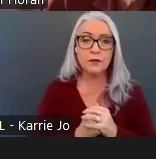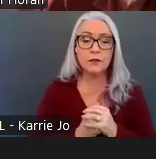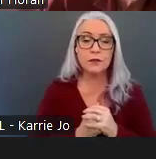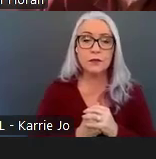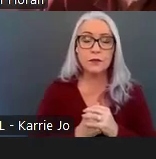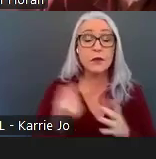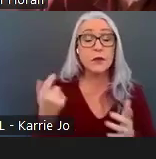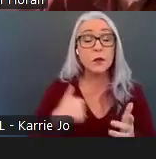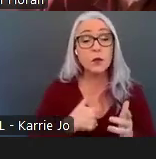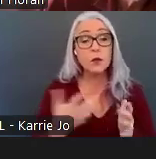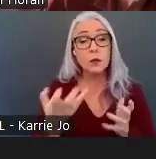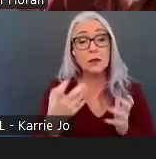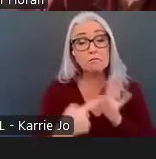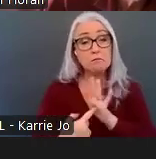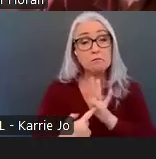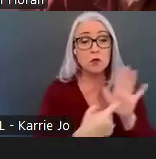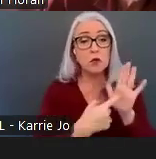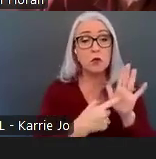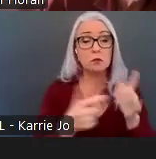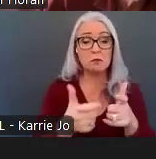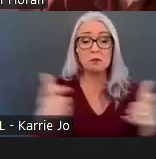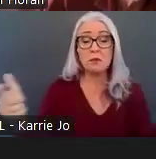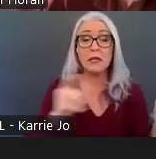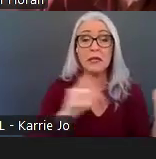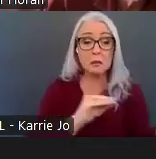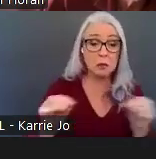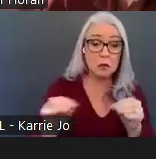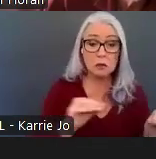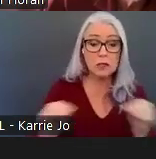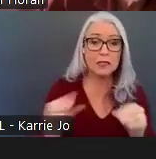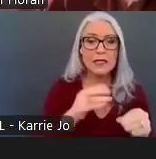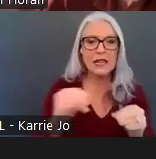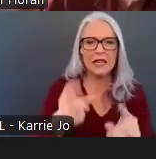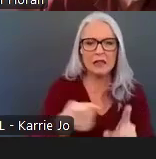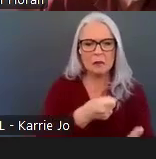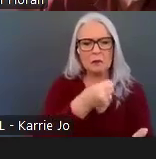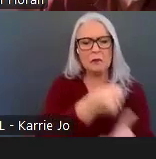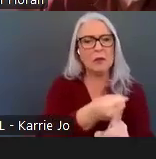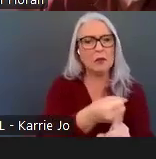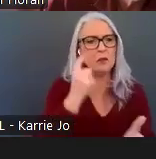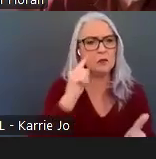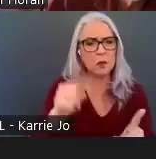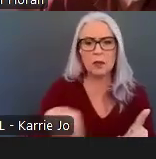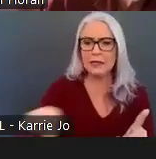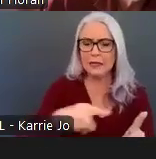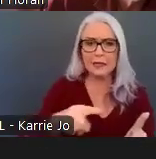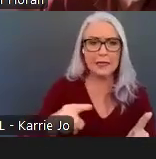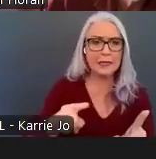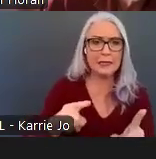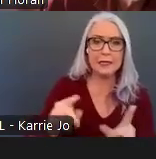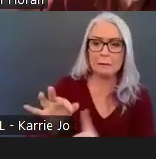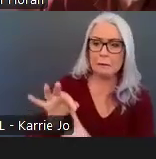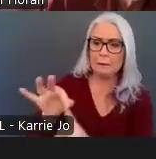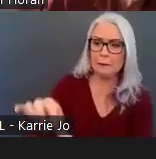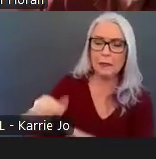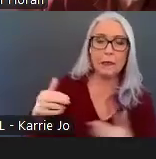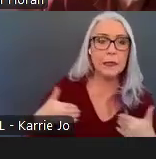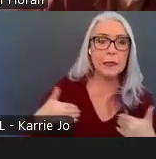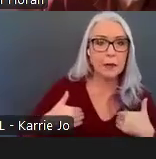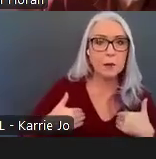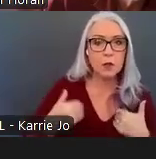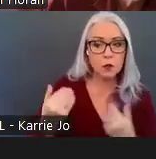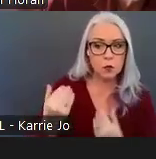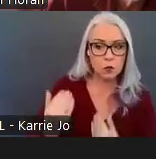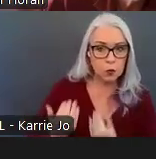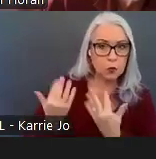the major movements and impacts, especially for threatened and endangered species due to wildfire risk and how